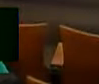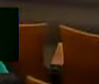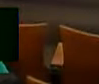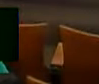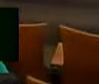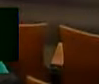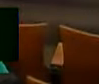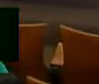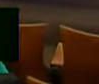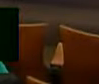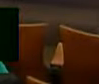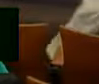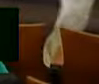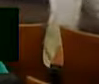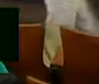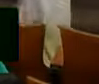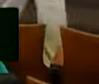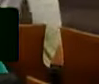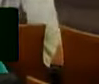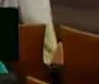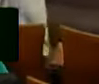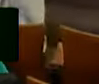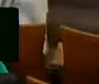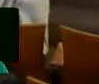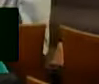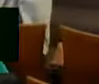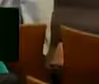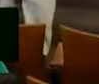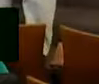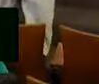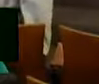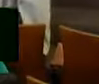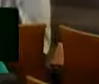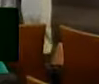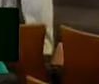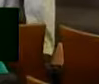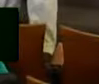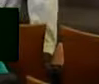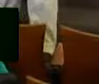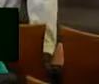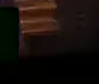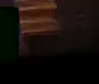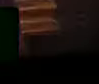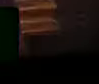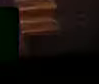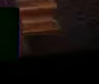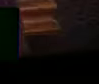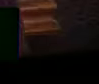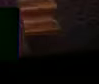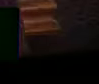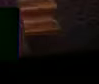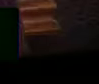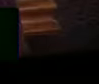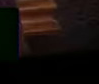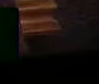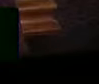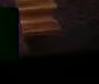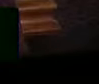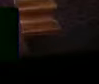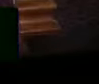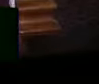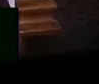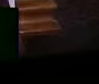Harsh anti-LGBT laws have been passed. Homophobic attacks are on the rise. There are even laws being proposed